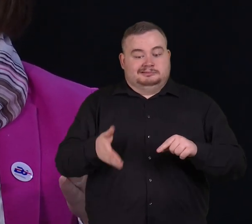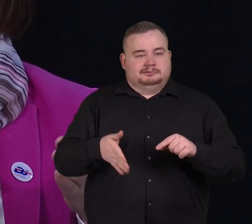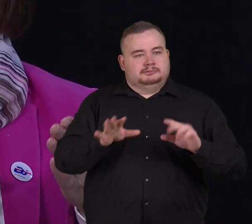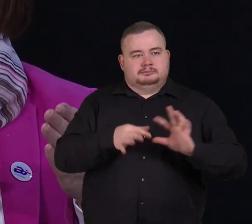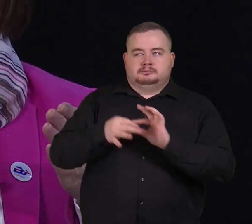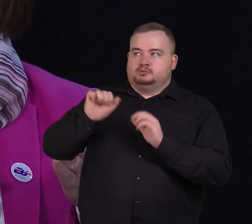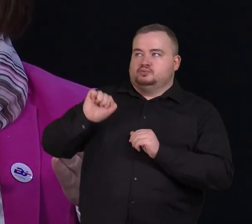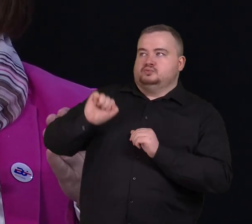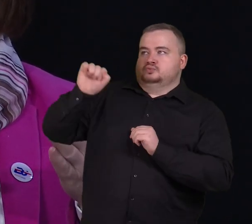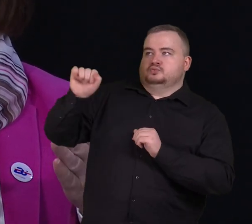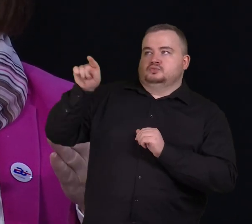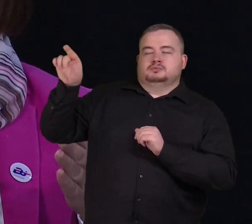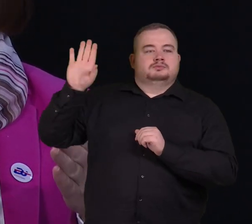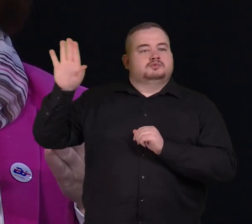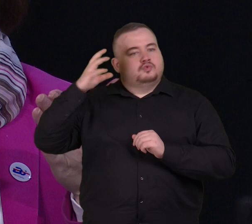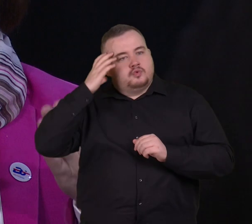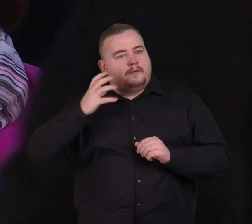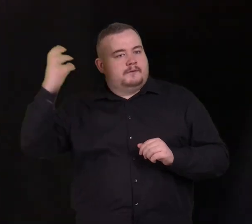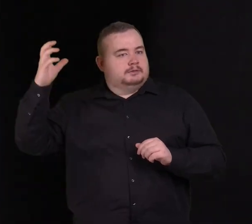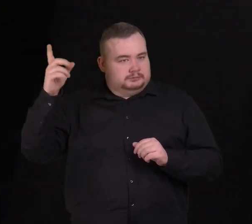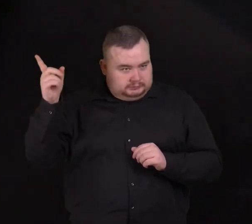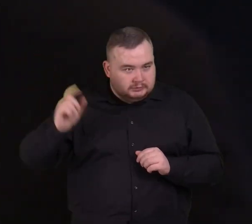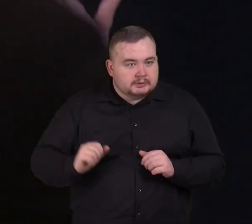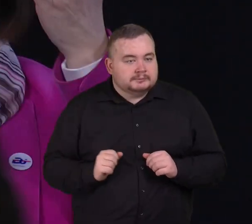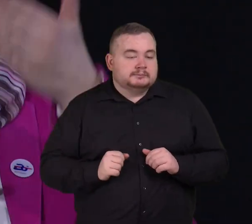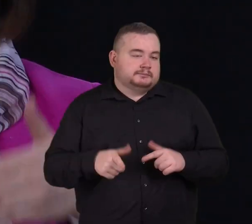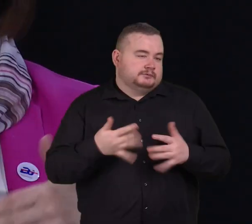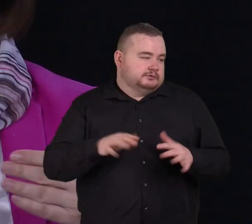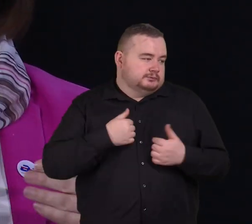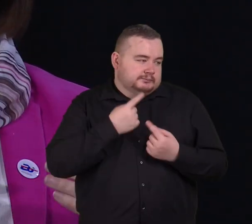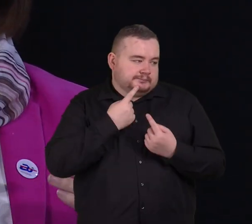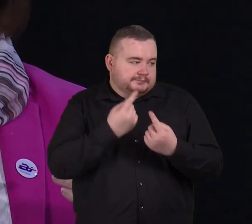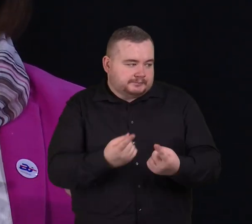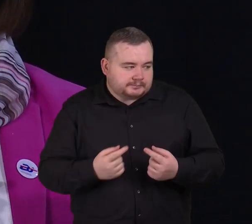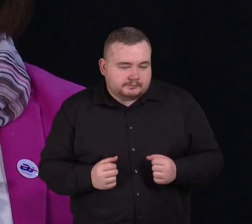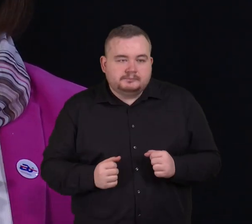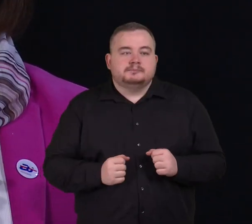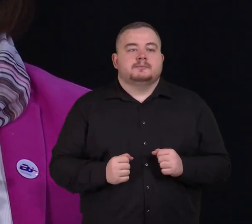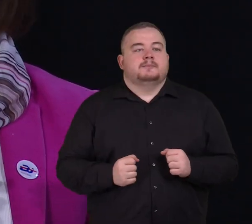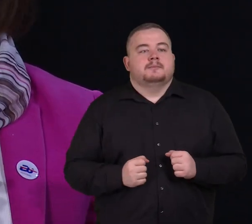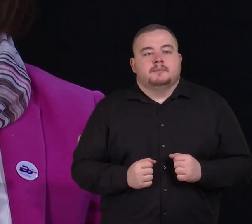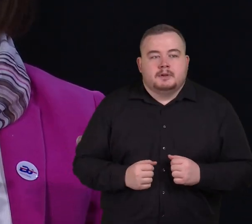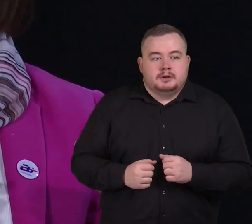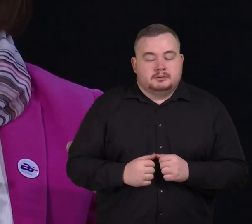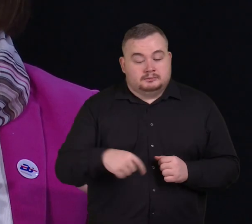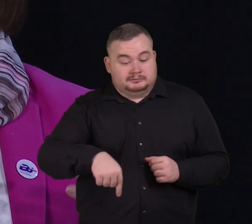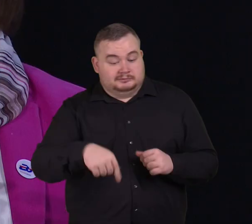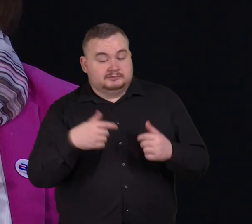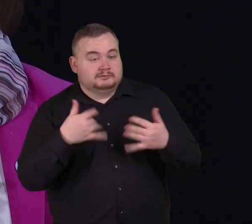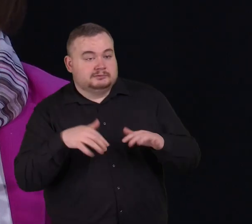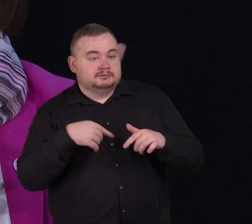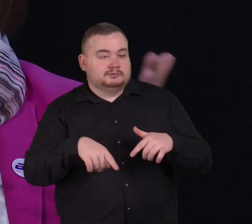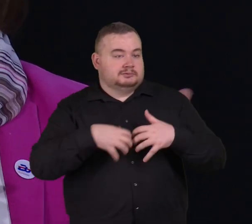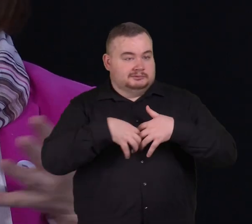we built the broadband network in the whole eastern part of Poland,